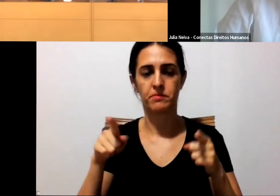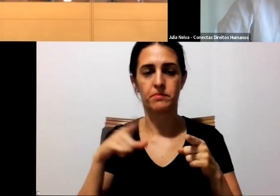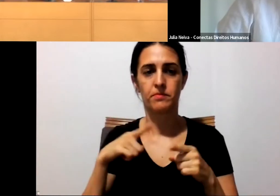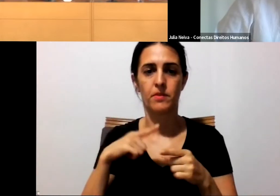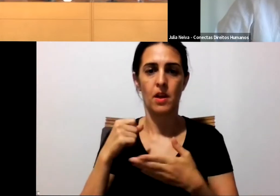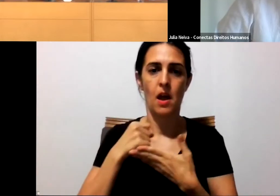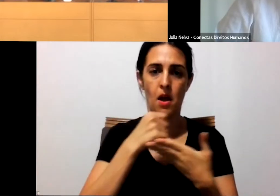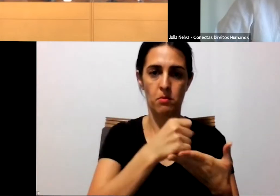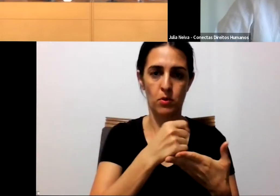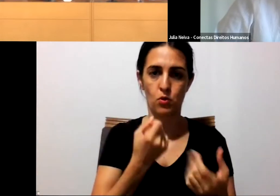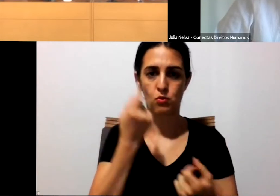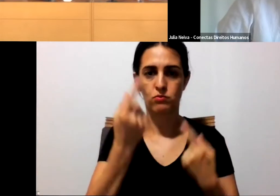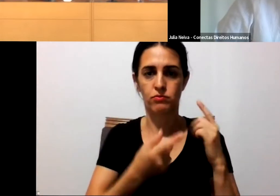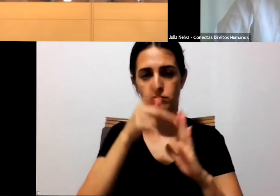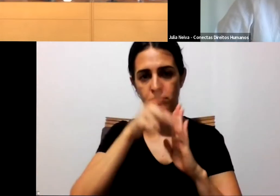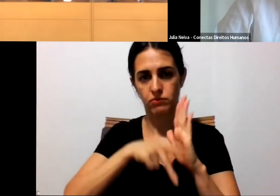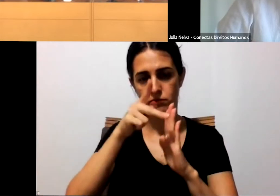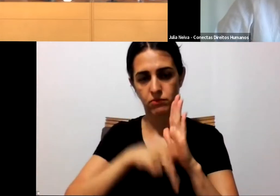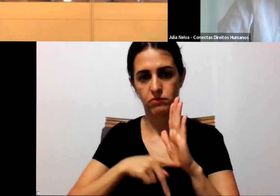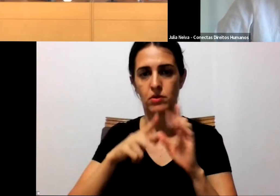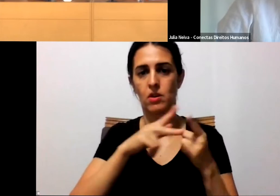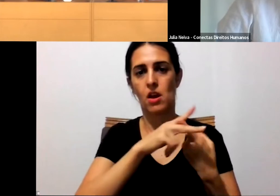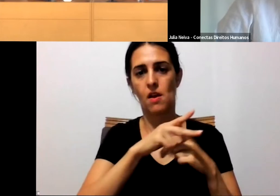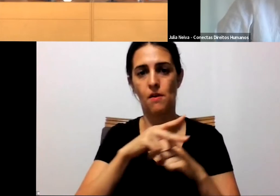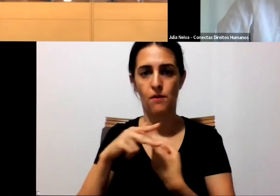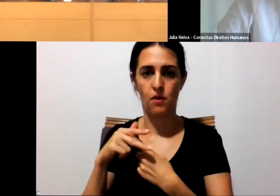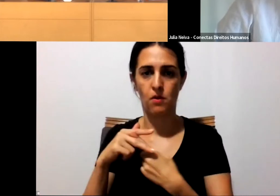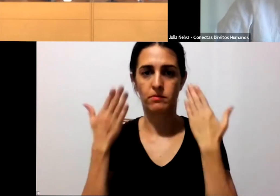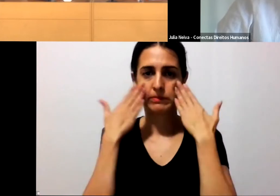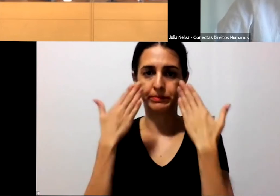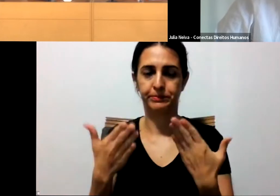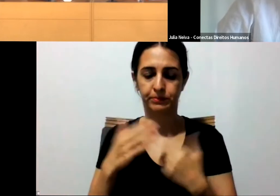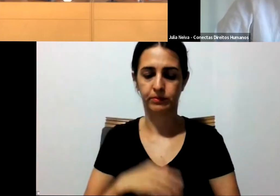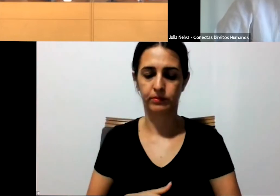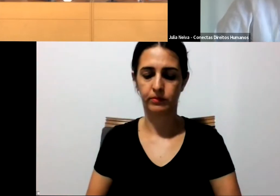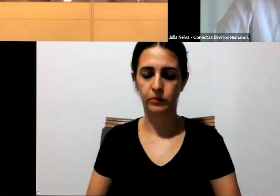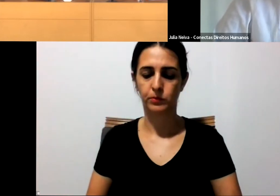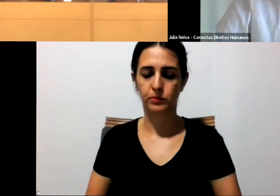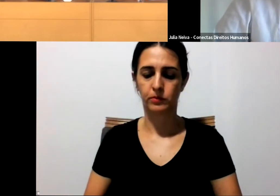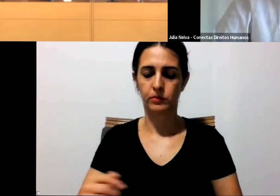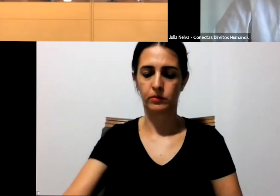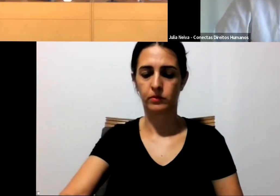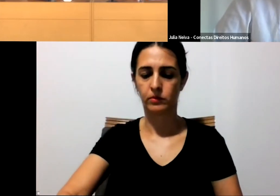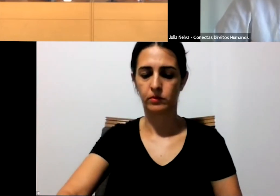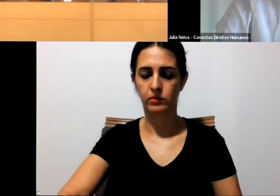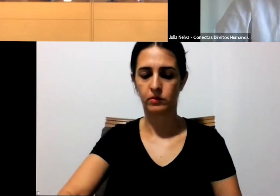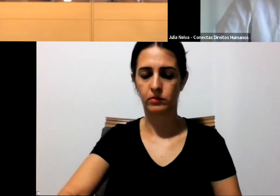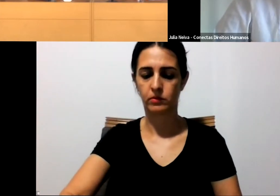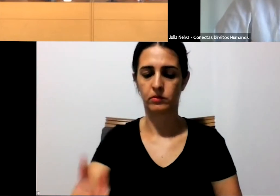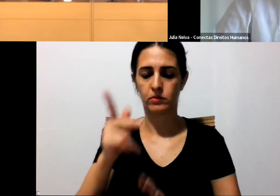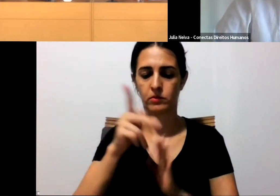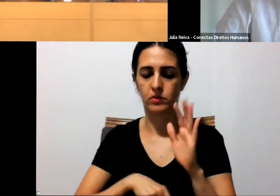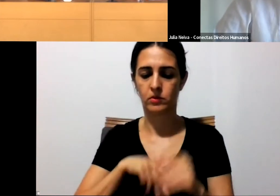already. And I can only encourage you to be part. At this very moment, I have to say, we do not do too